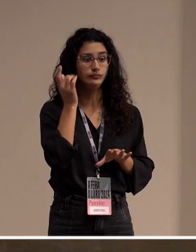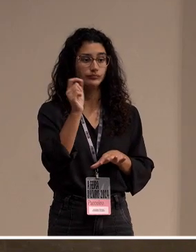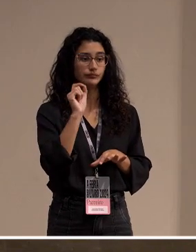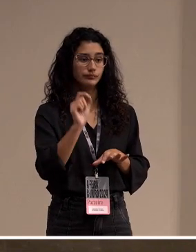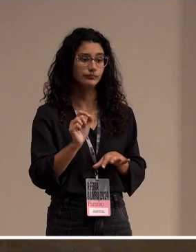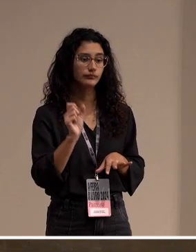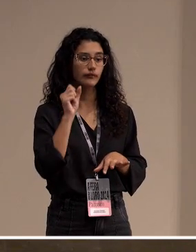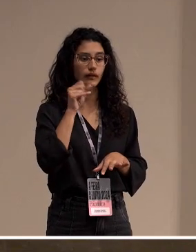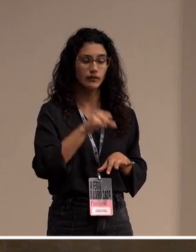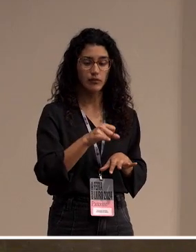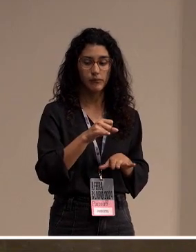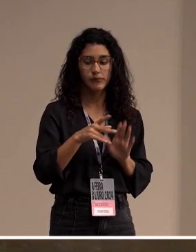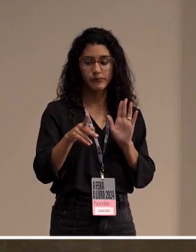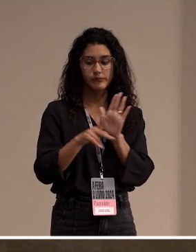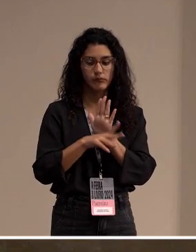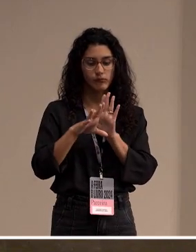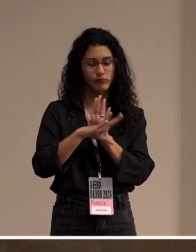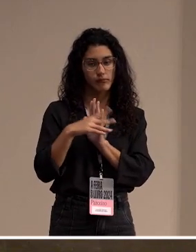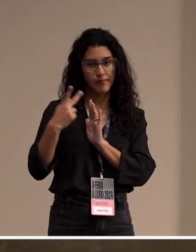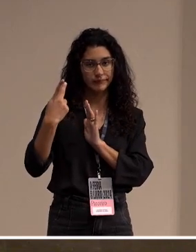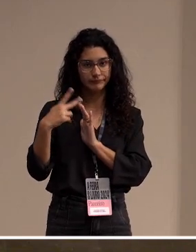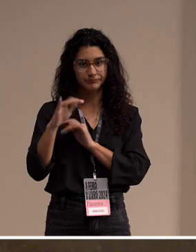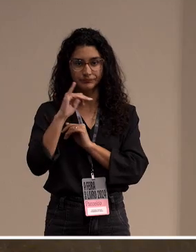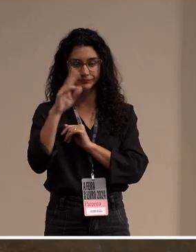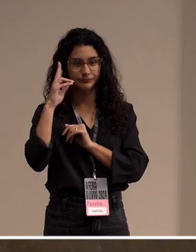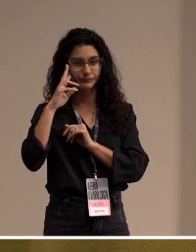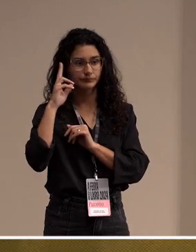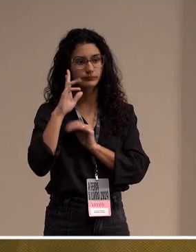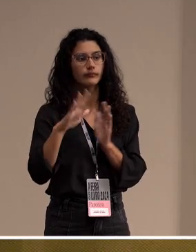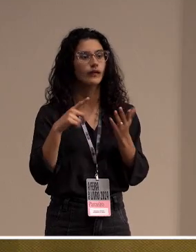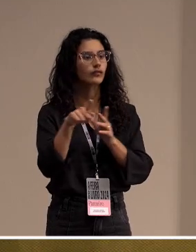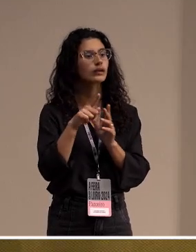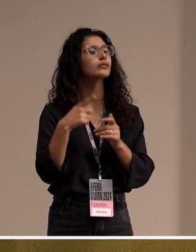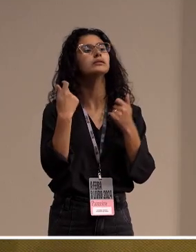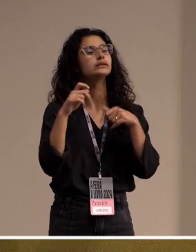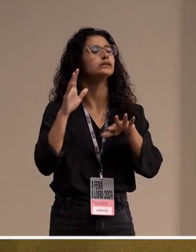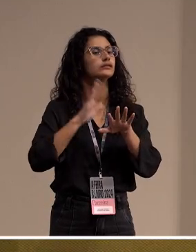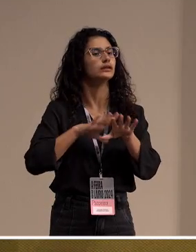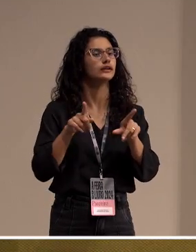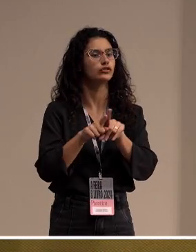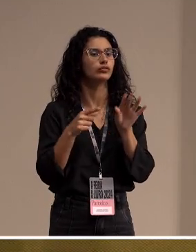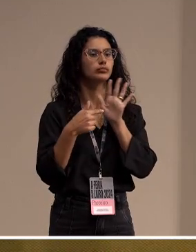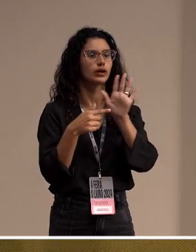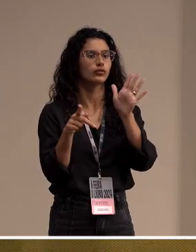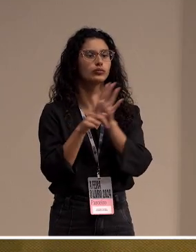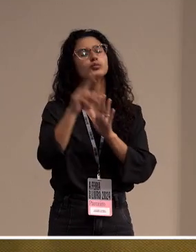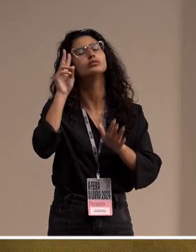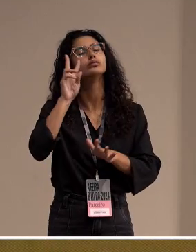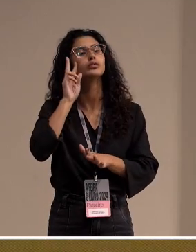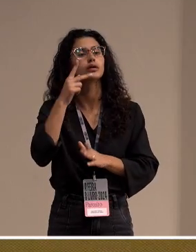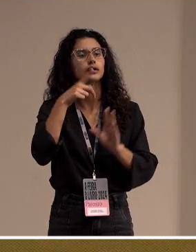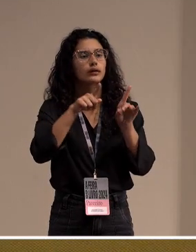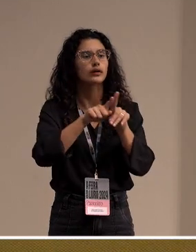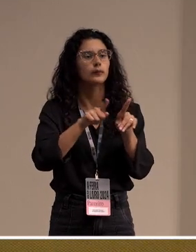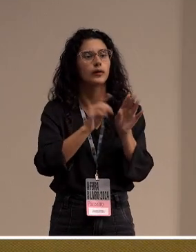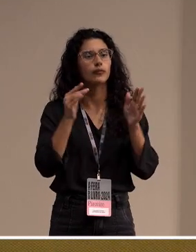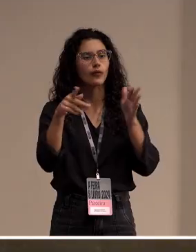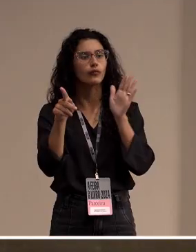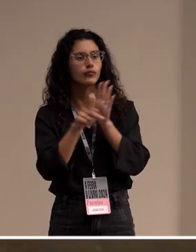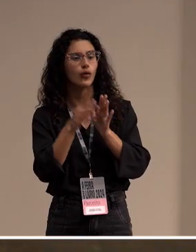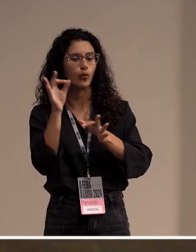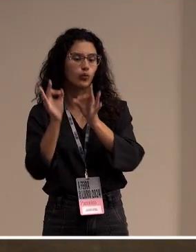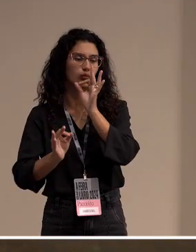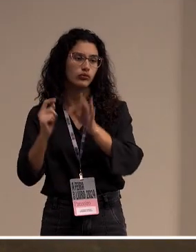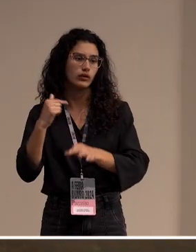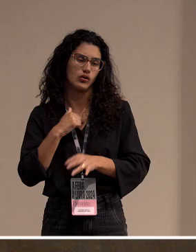to tell stories, then you should aim those stories in the direction of justice, right? I'm at peace with the